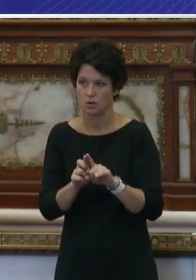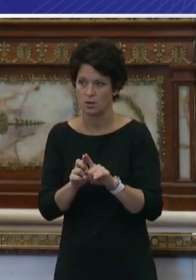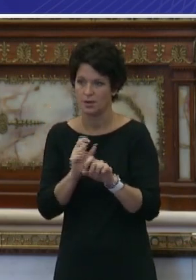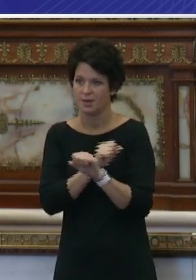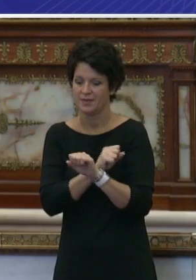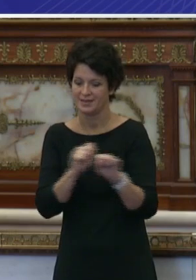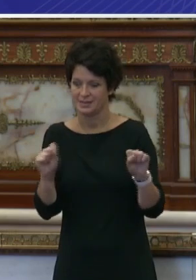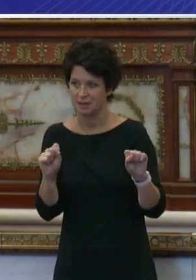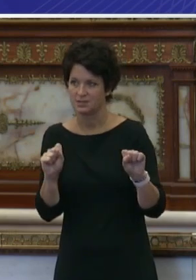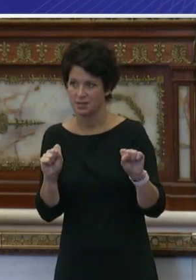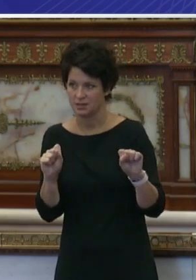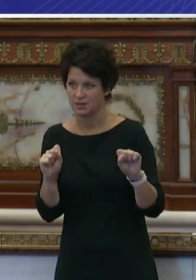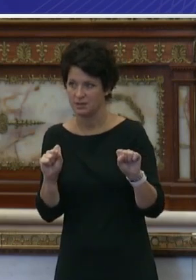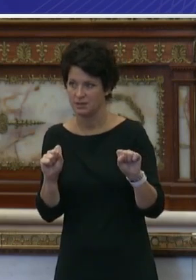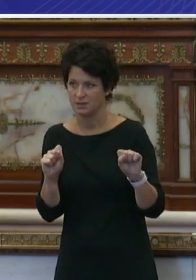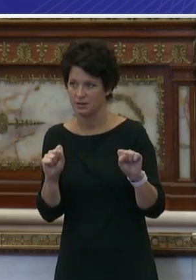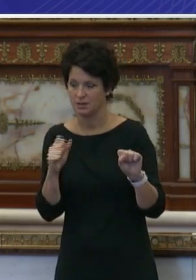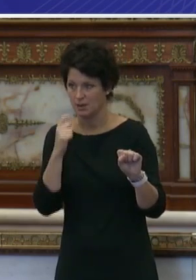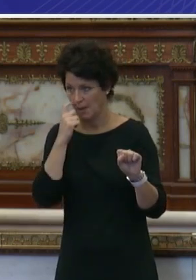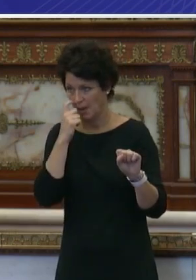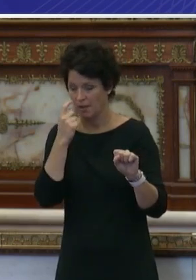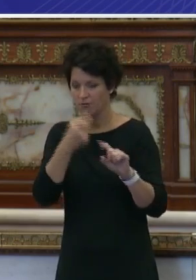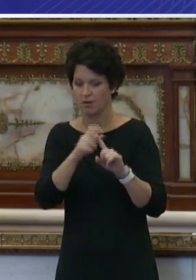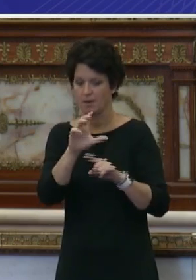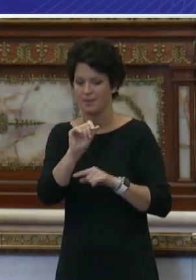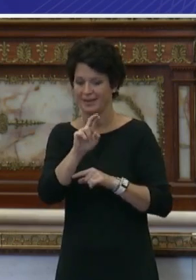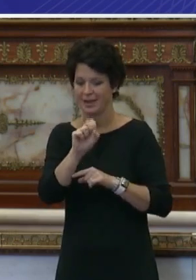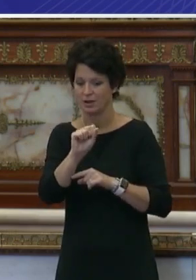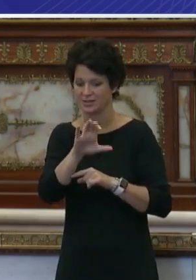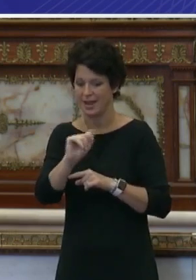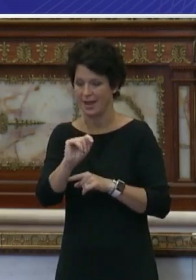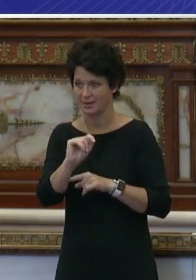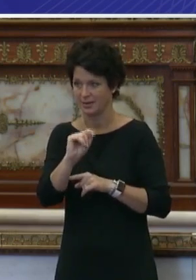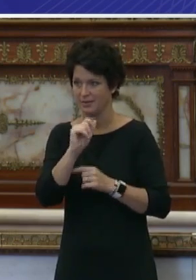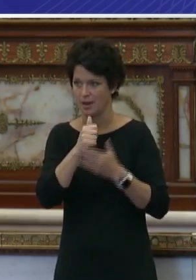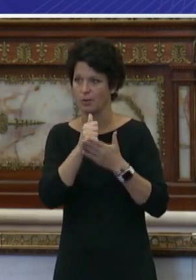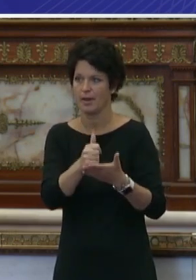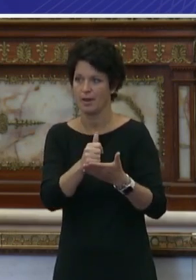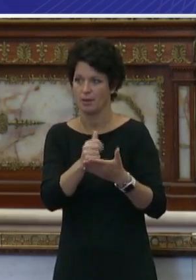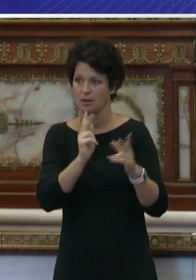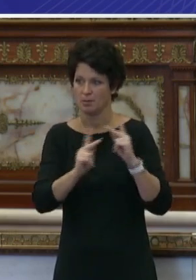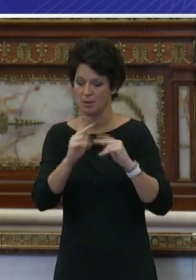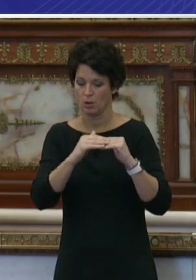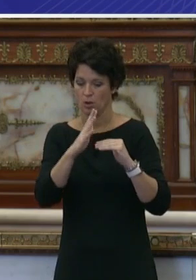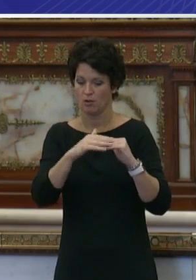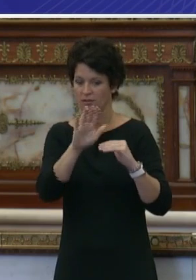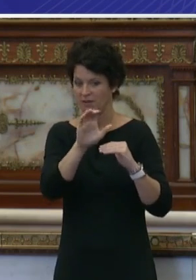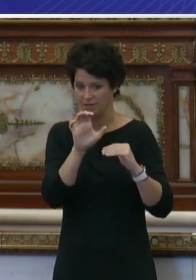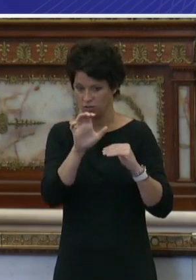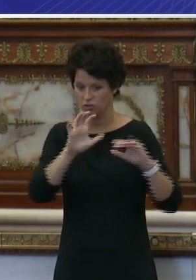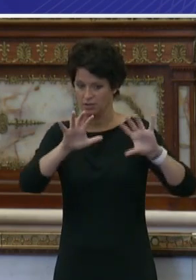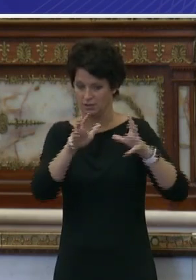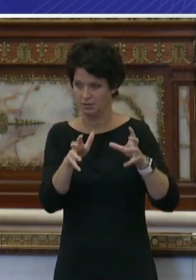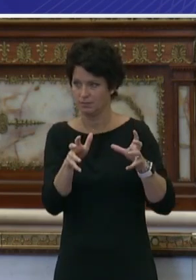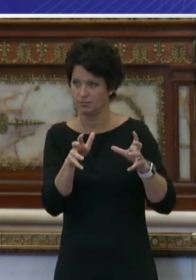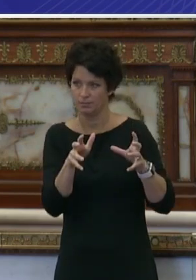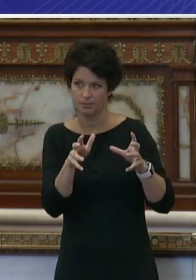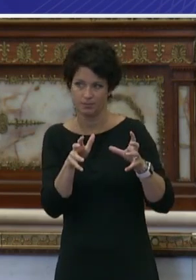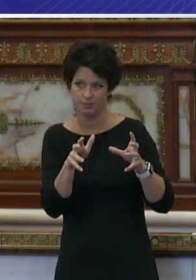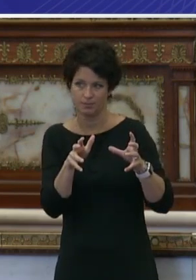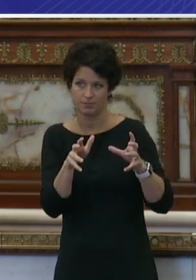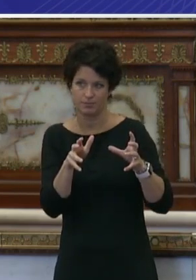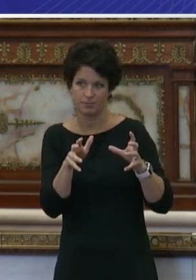safety net gap that was created by the Federal CARES Act, because they exempted out folks, businesses of over 500. I think it captures those